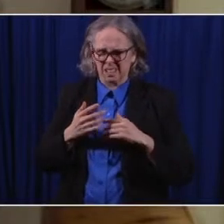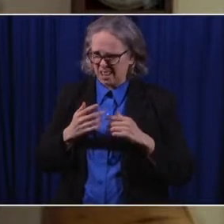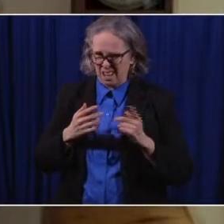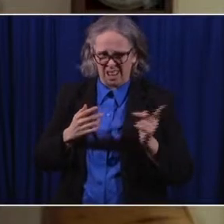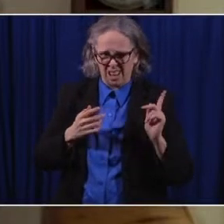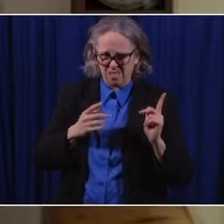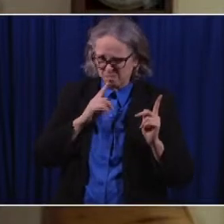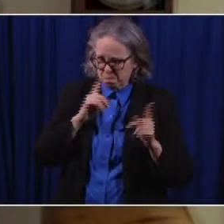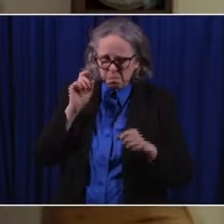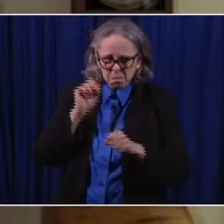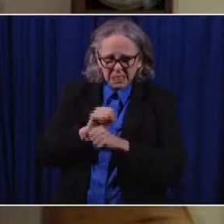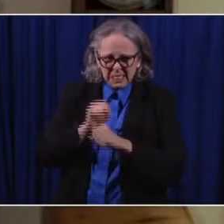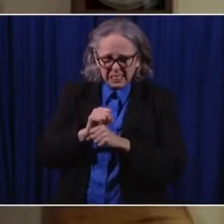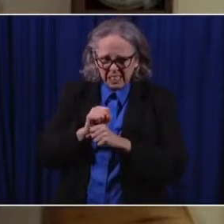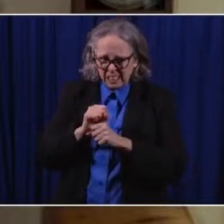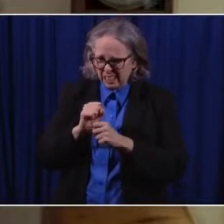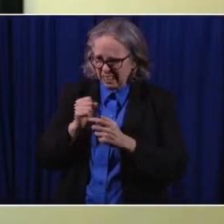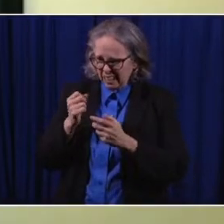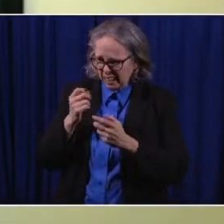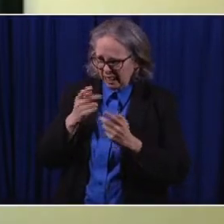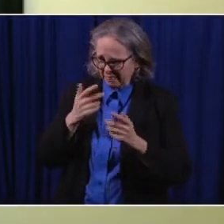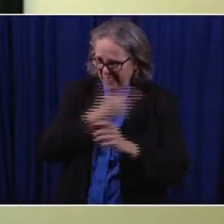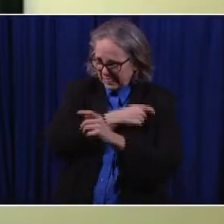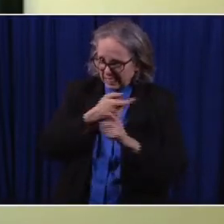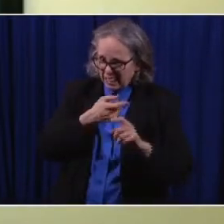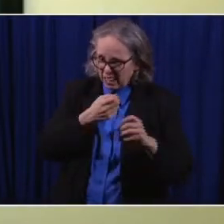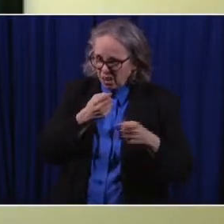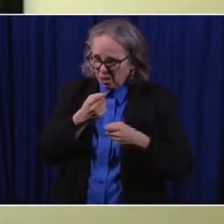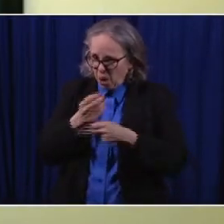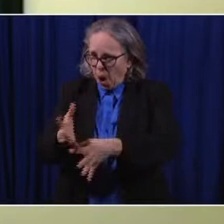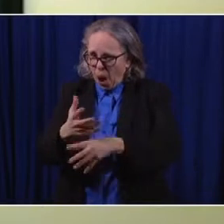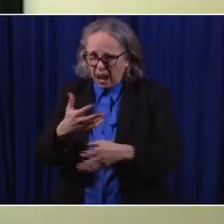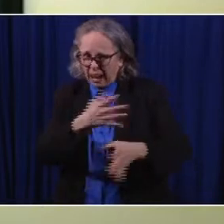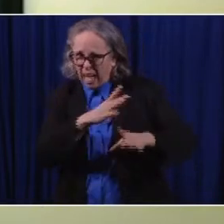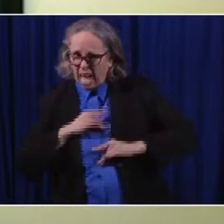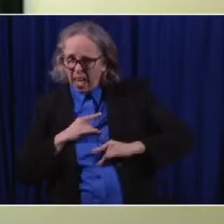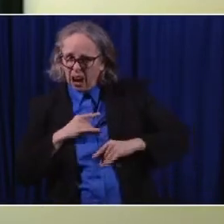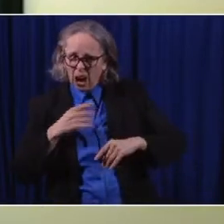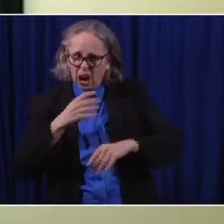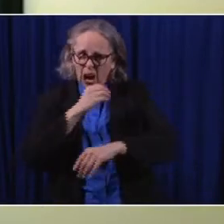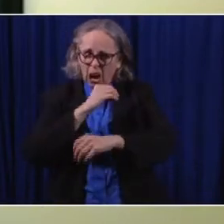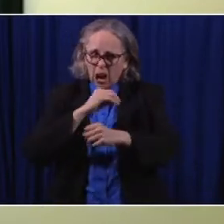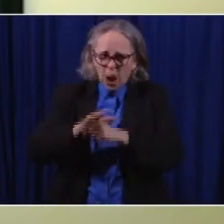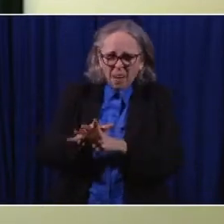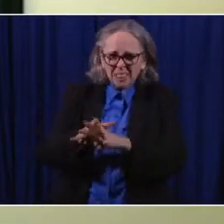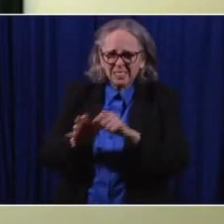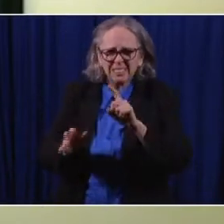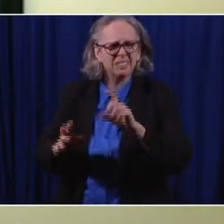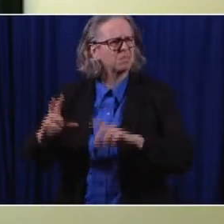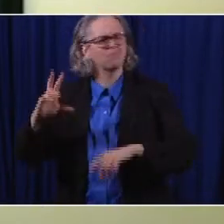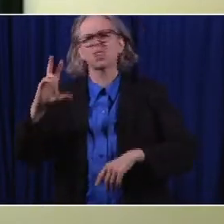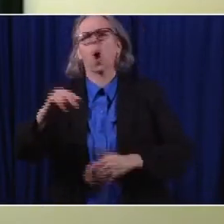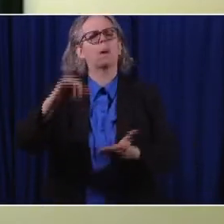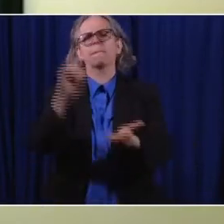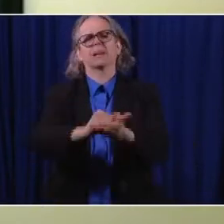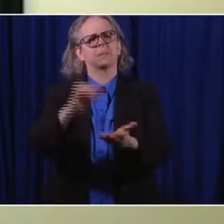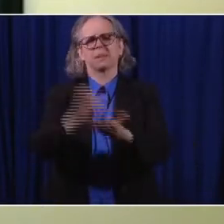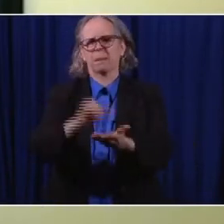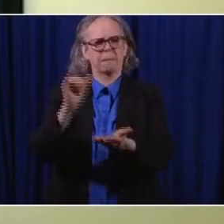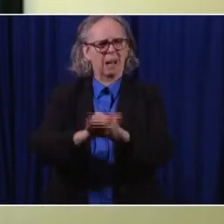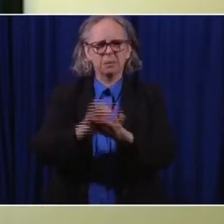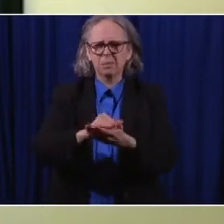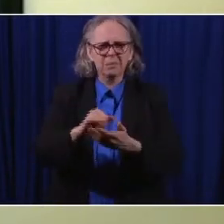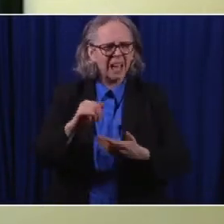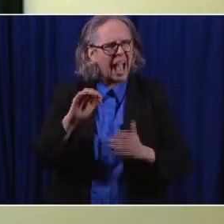that? You cannot get COVID from this vaccine because there's no virus is being given. This is not a killed or weakened virus.